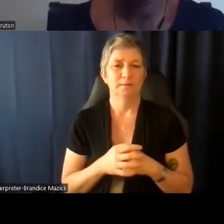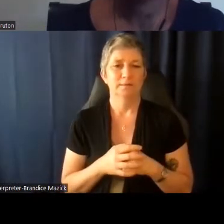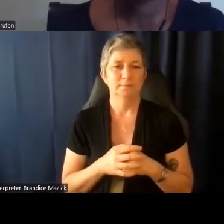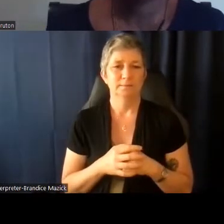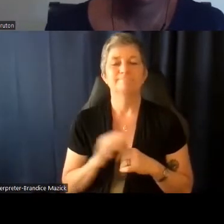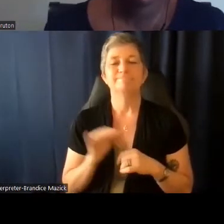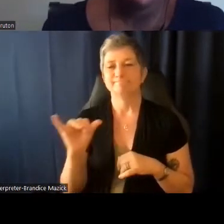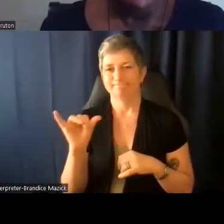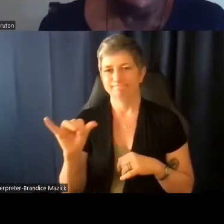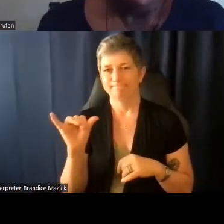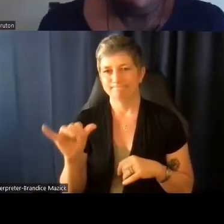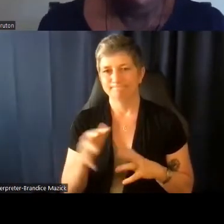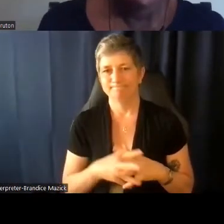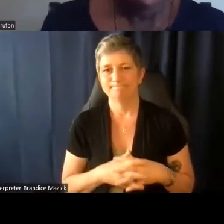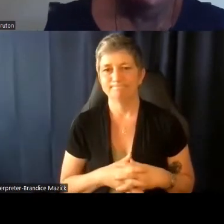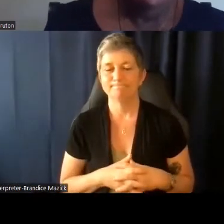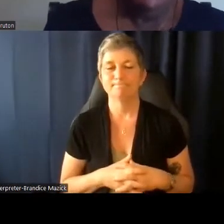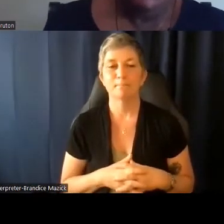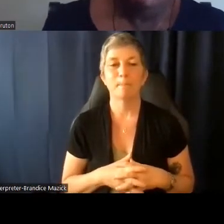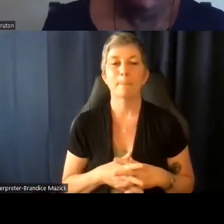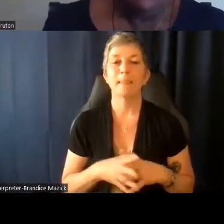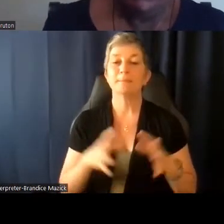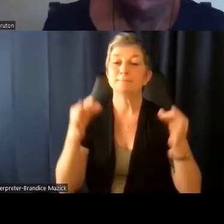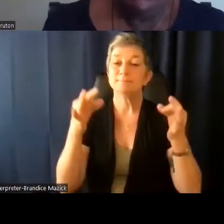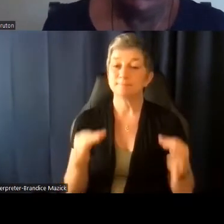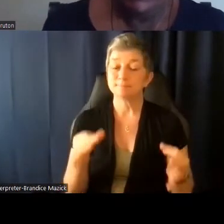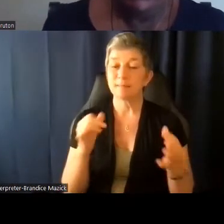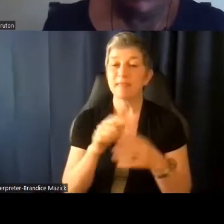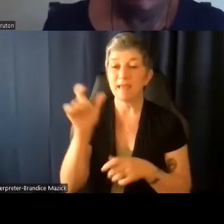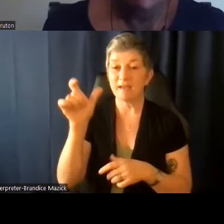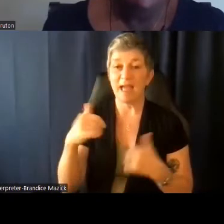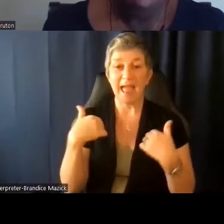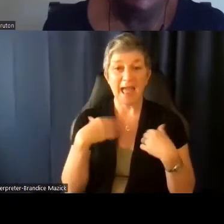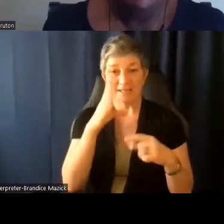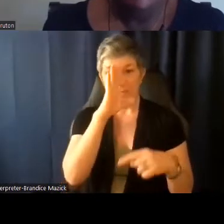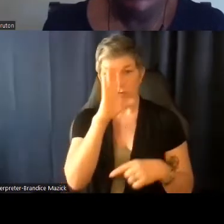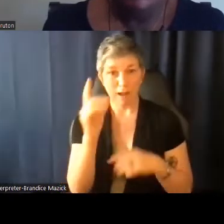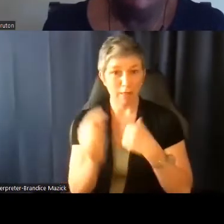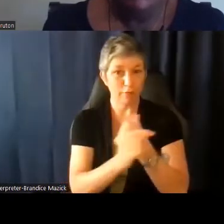There we go. So a determination that an individual poses a direct threat